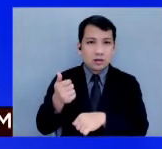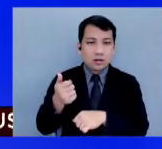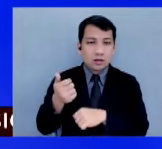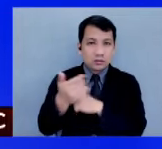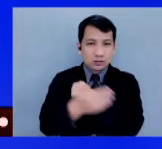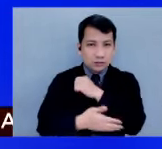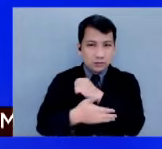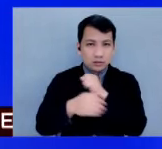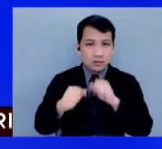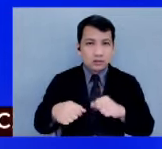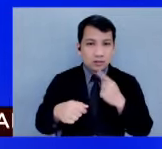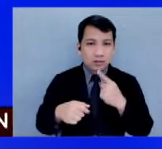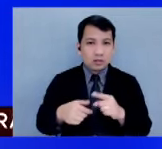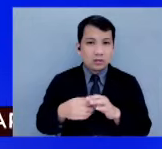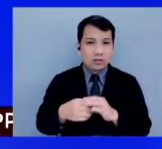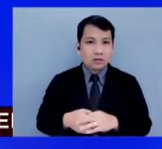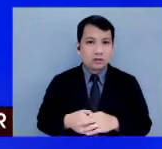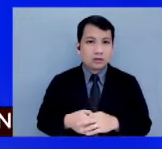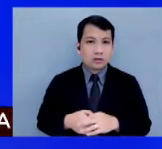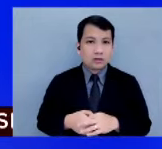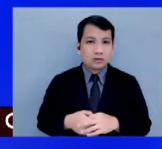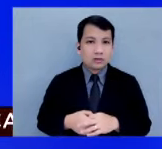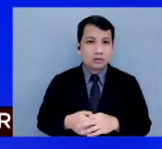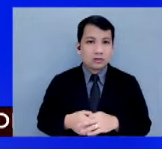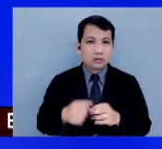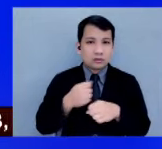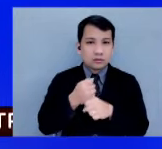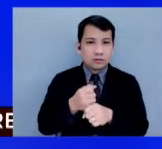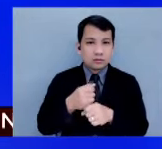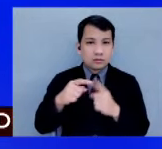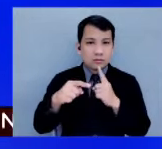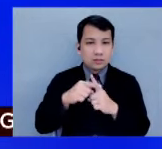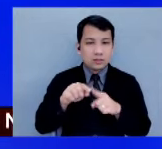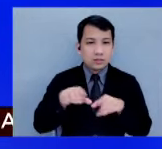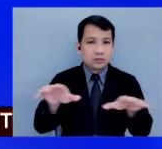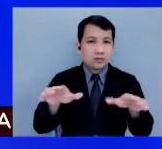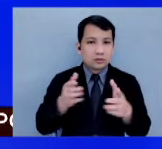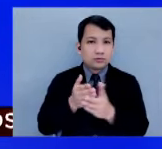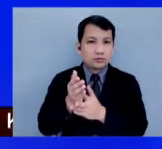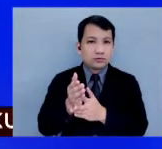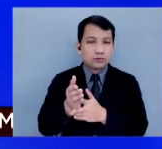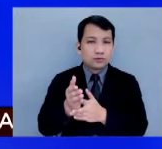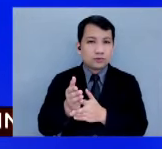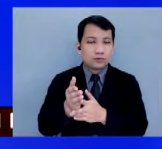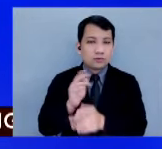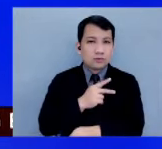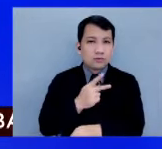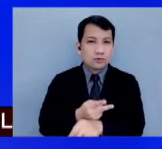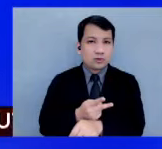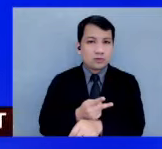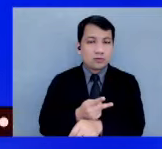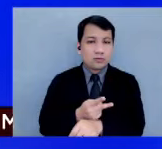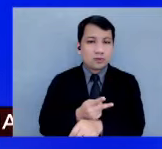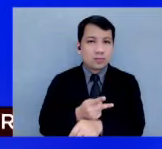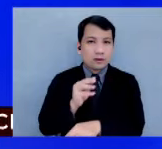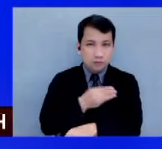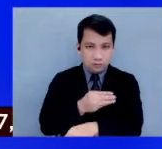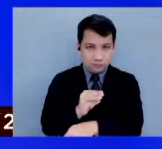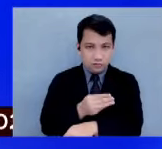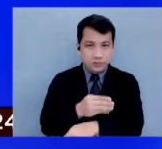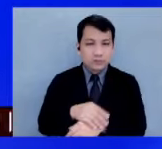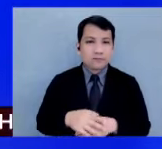nations to create change and positivity in the world through the power of